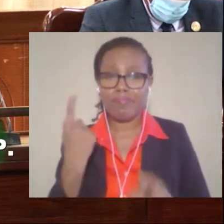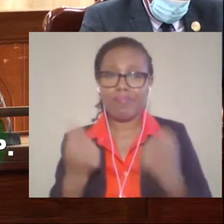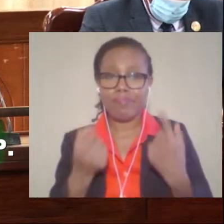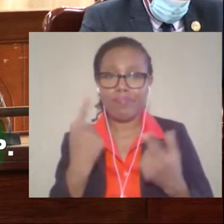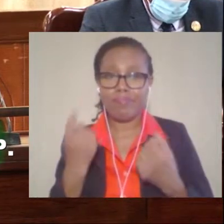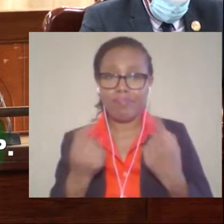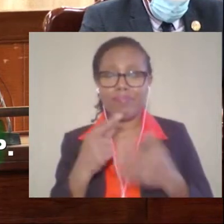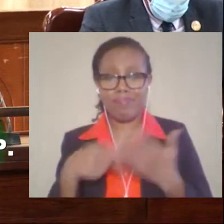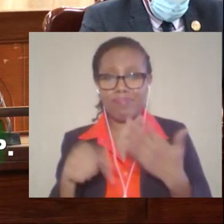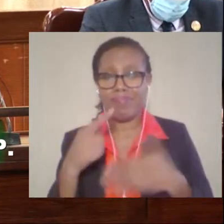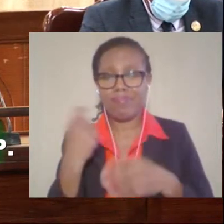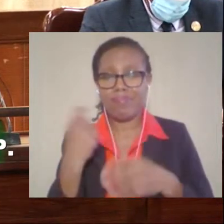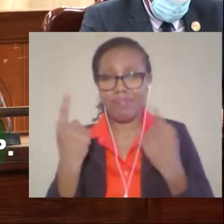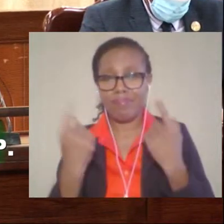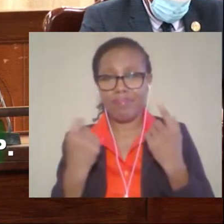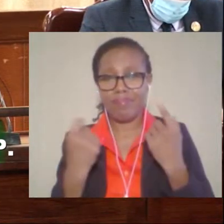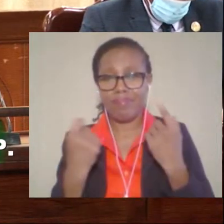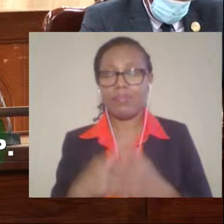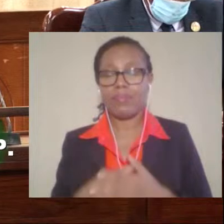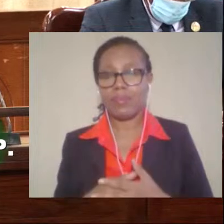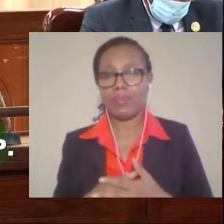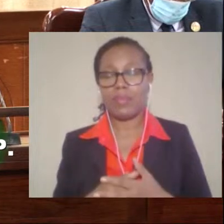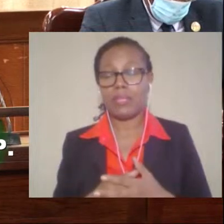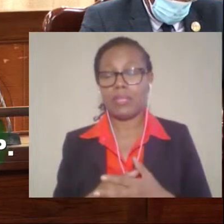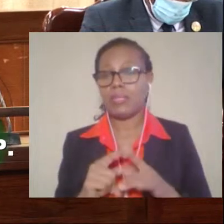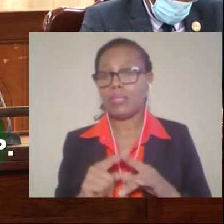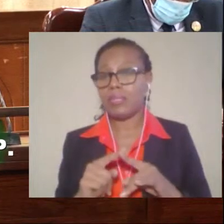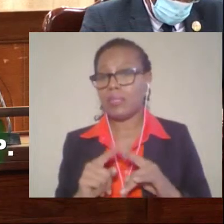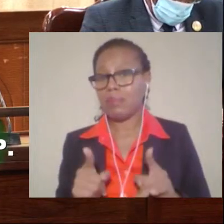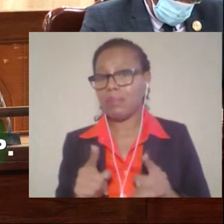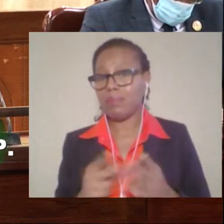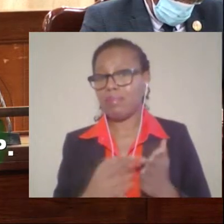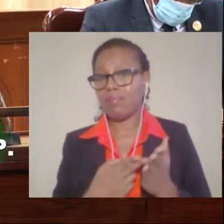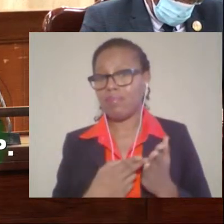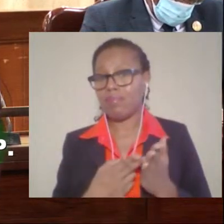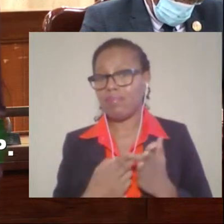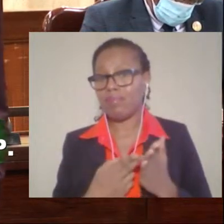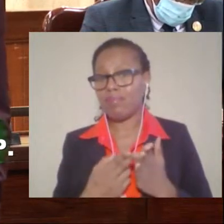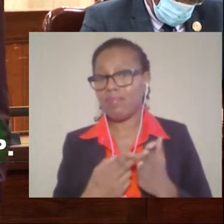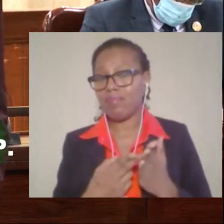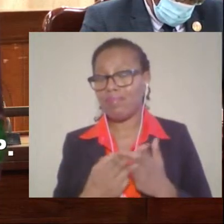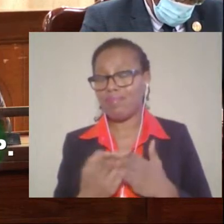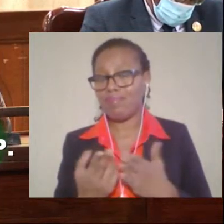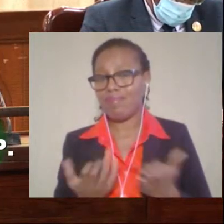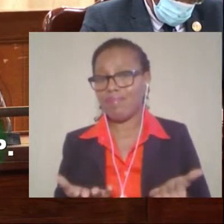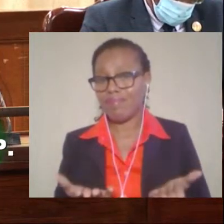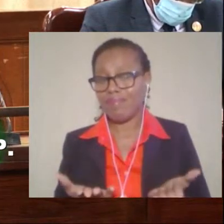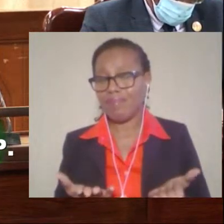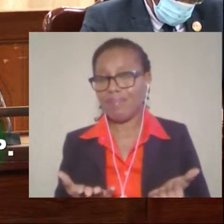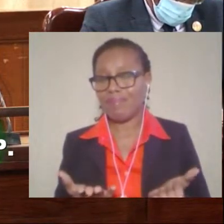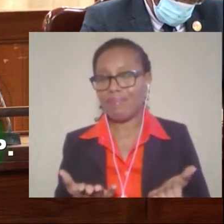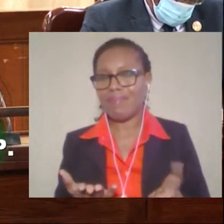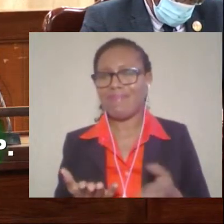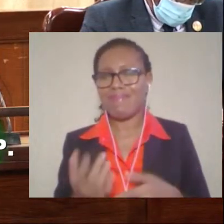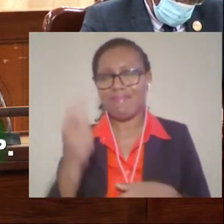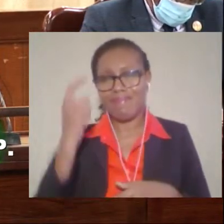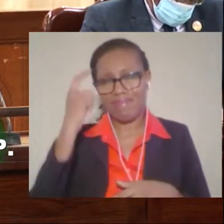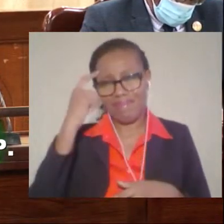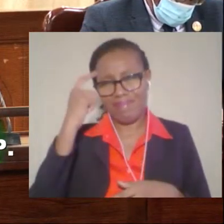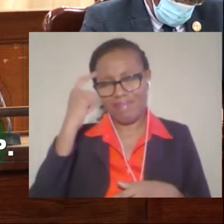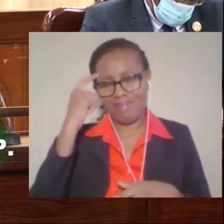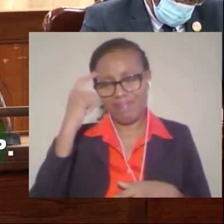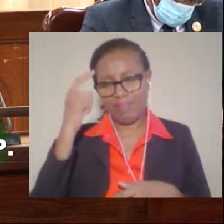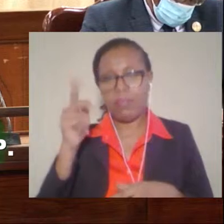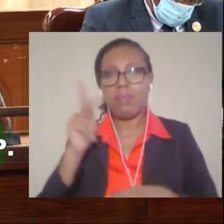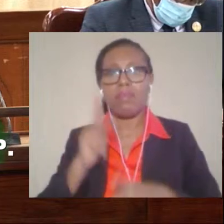But the truth of the matter is, I still think Barbadians need to be persuaded